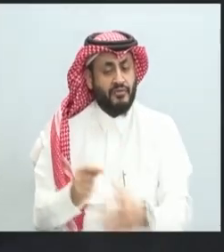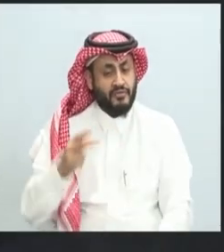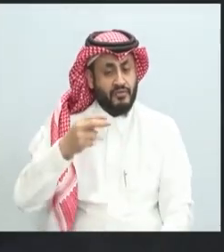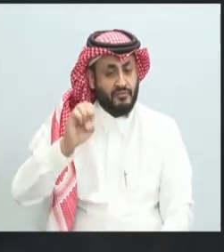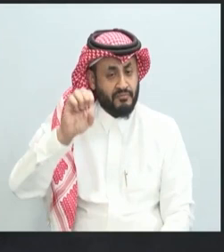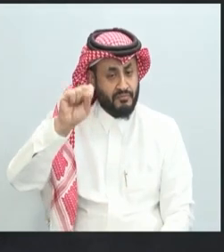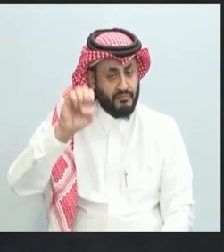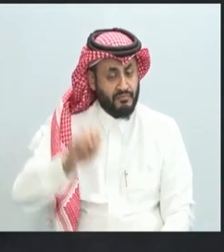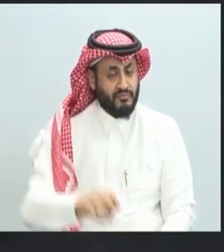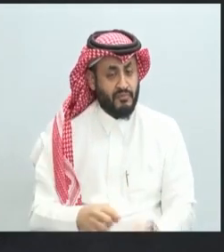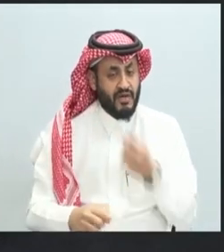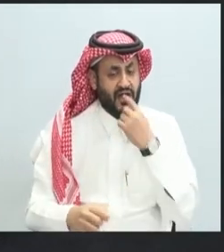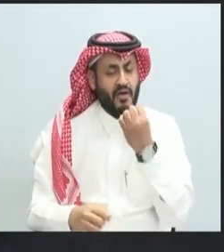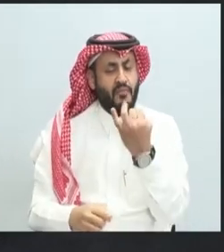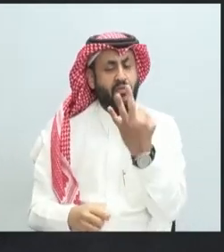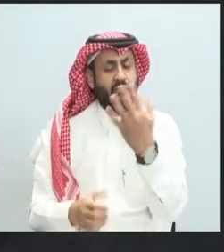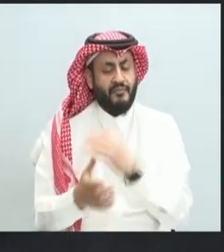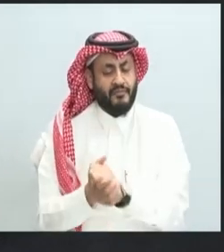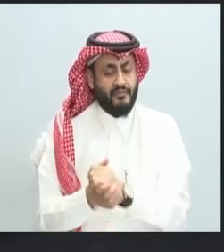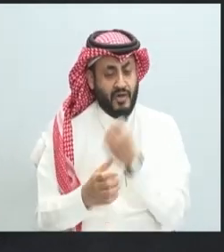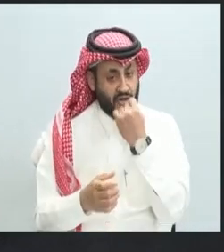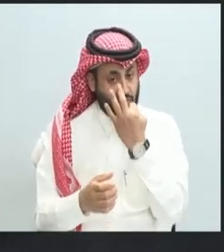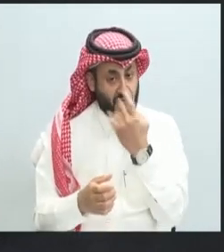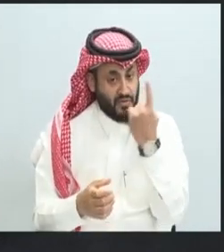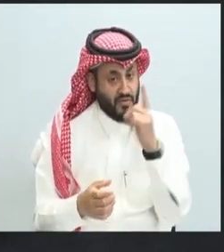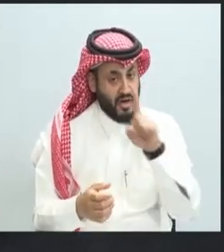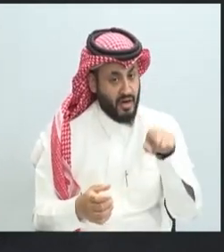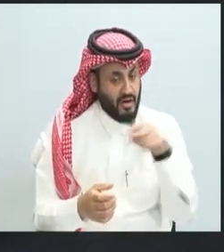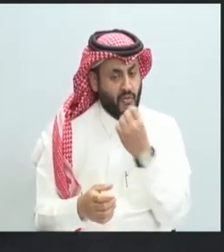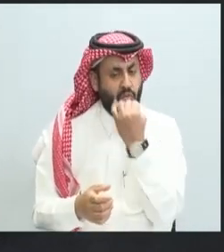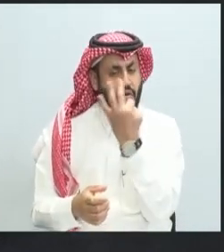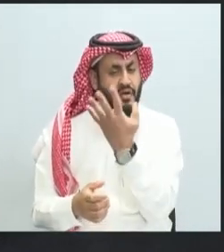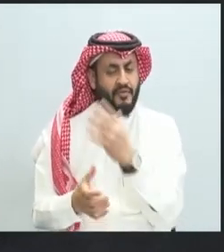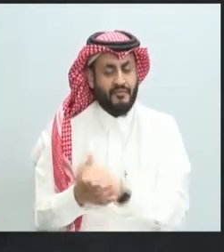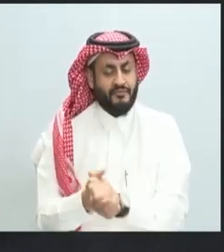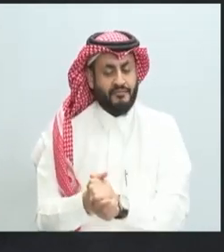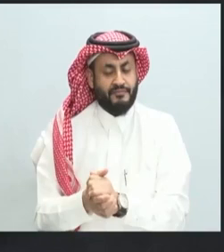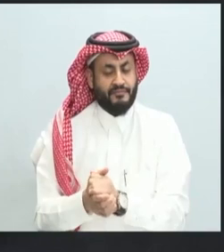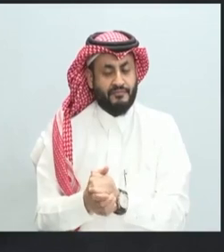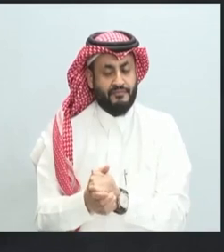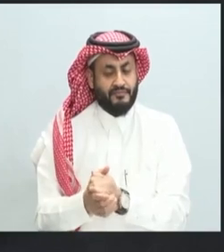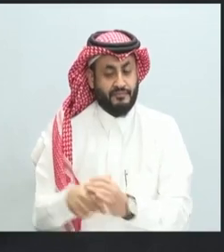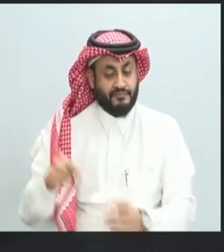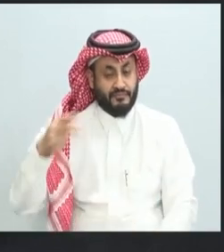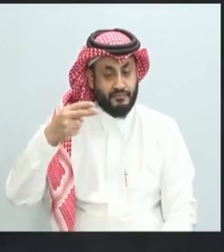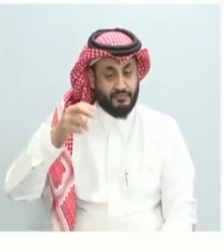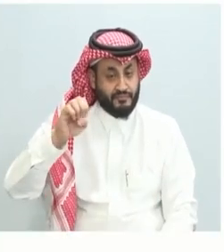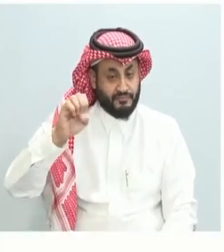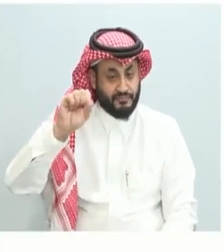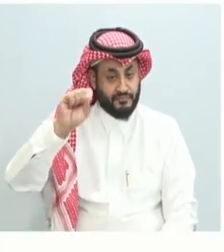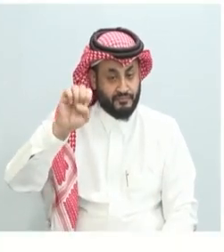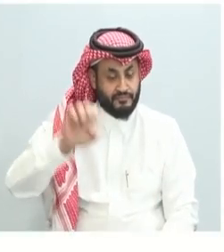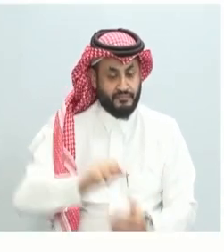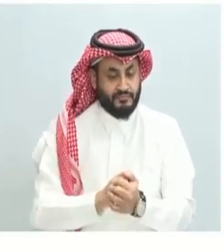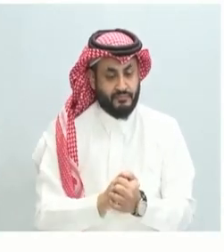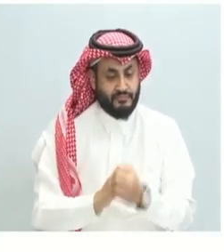are those? Here, we're not asking about one thing, we're asking about more than one thing. So here, we're